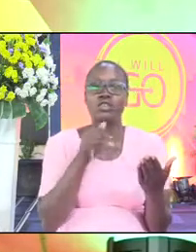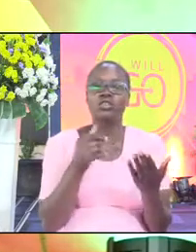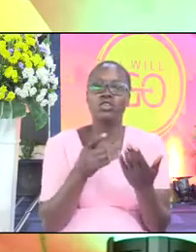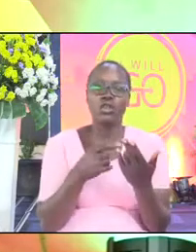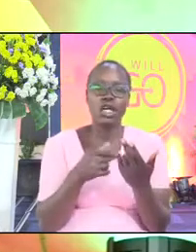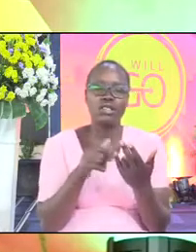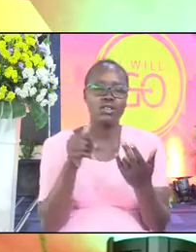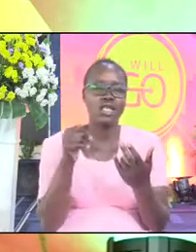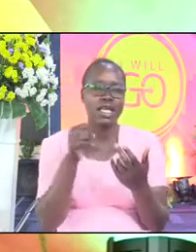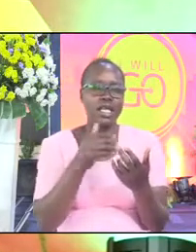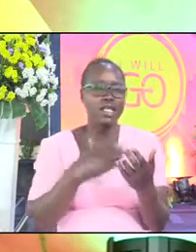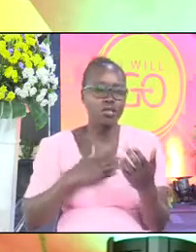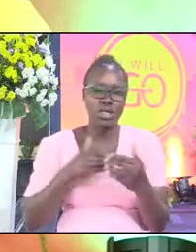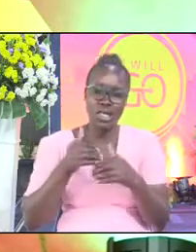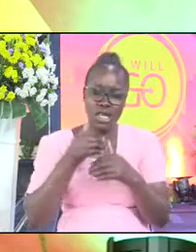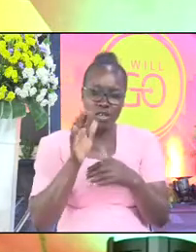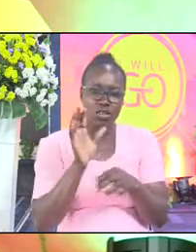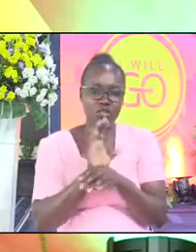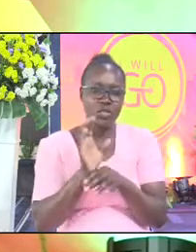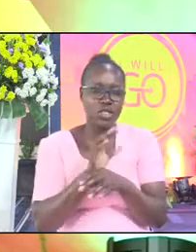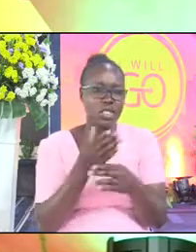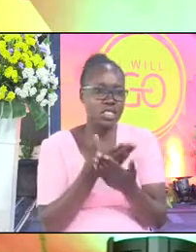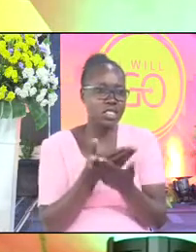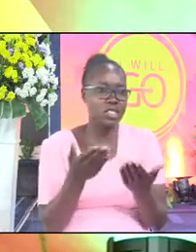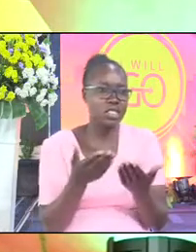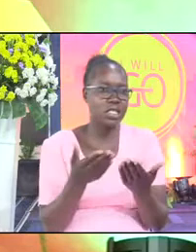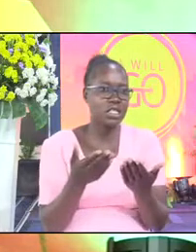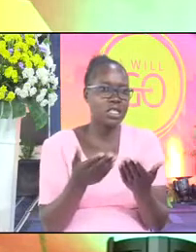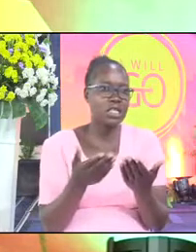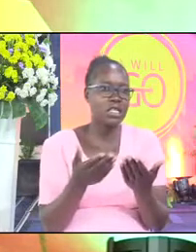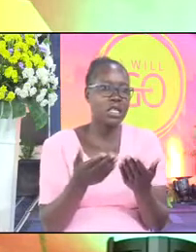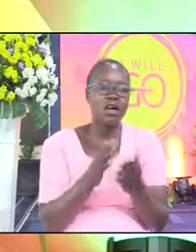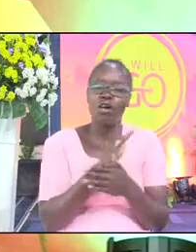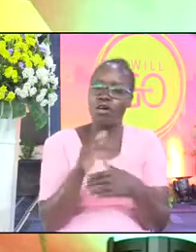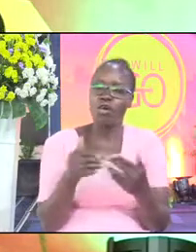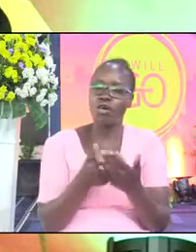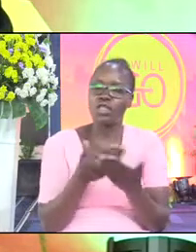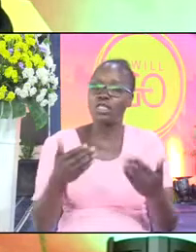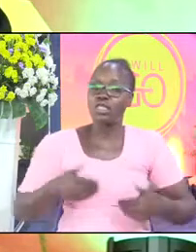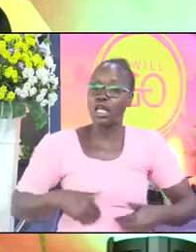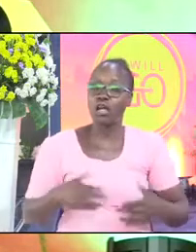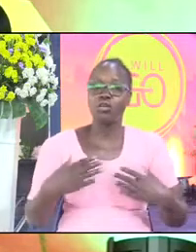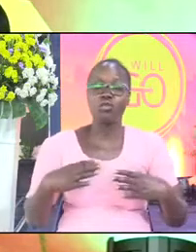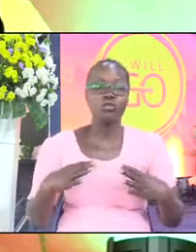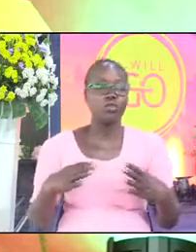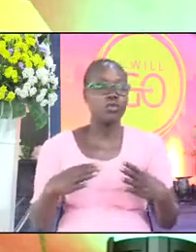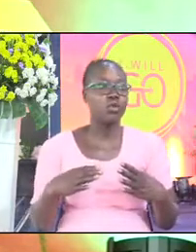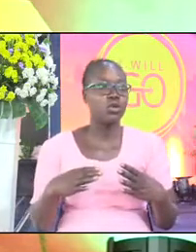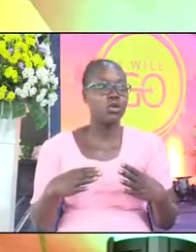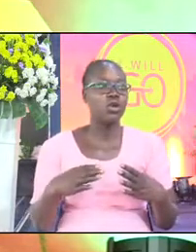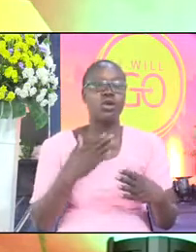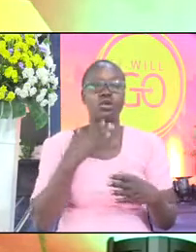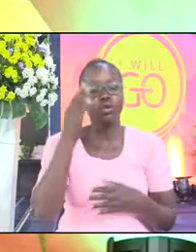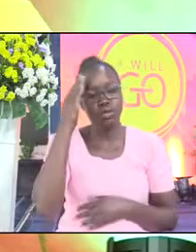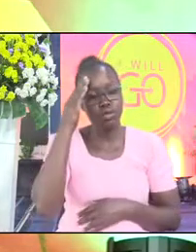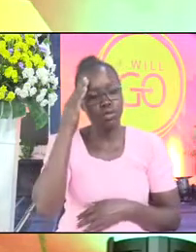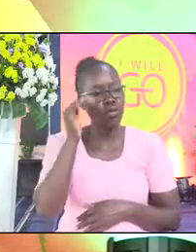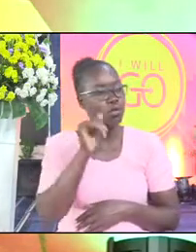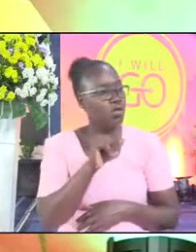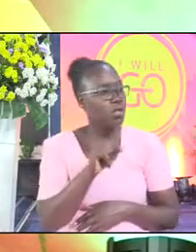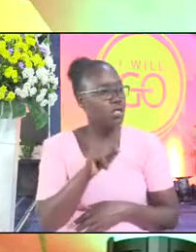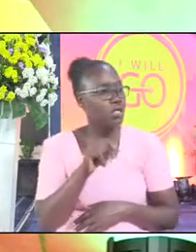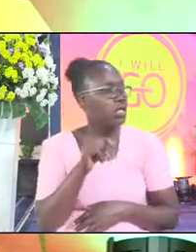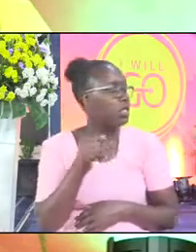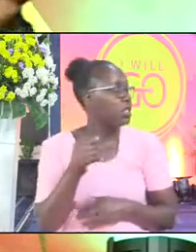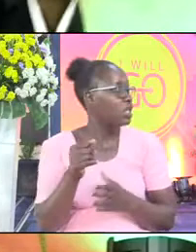count anybody out. And you know one of the reasons why old people are so hard on young people? Would you like to know? I